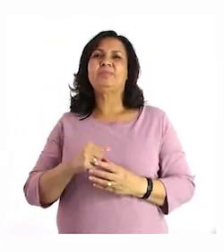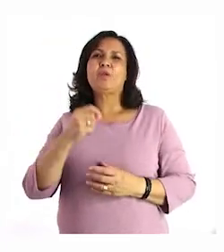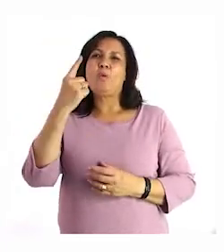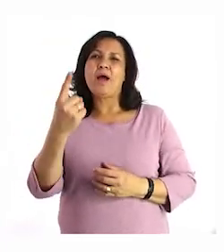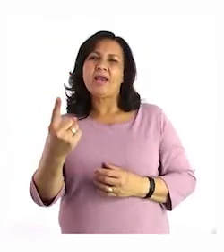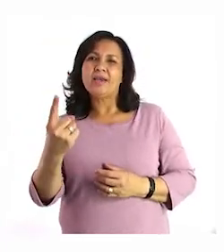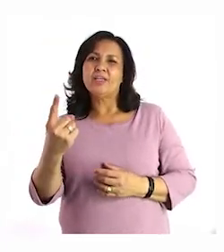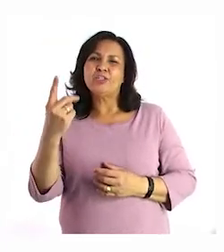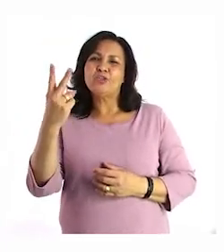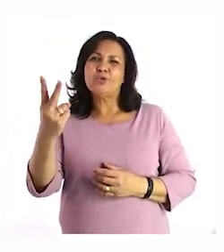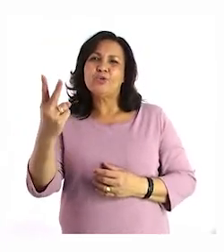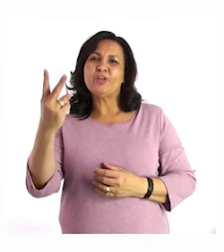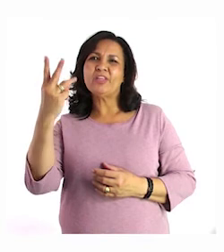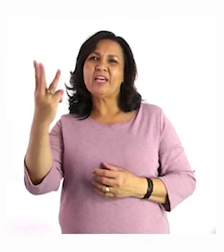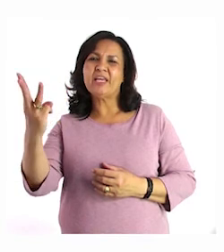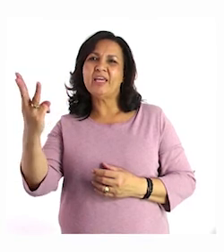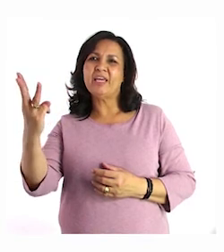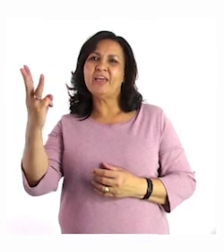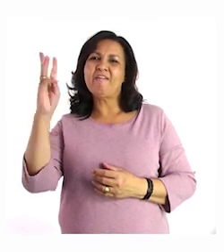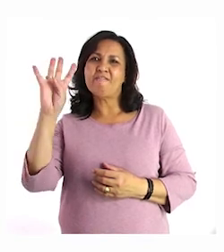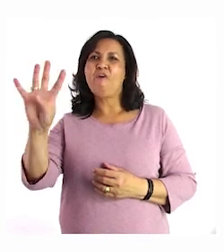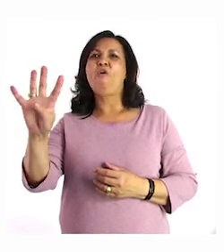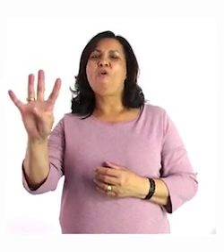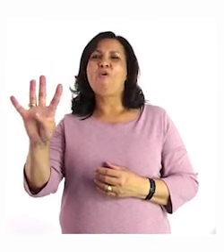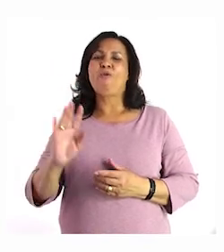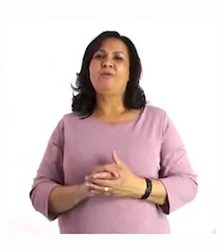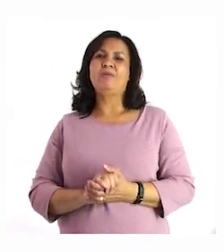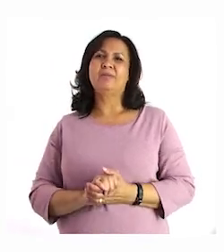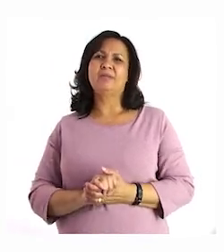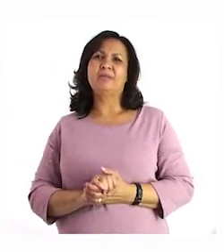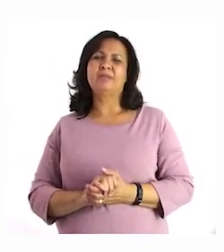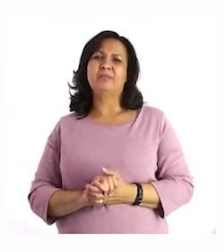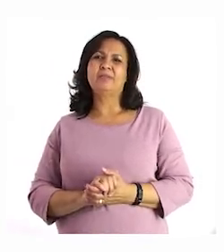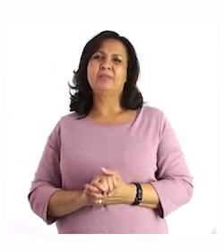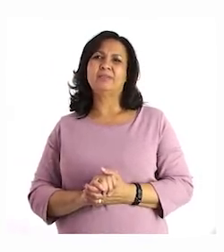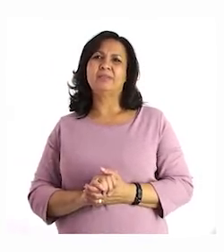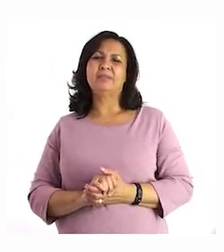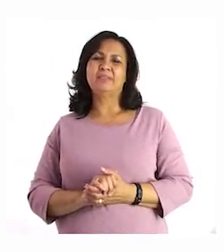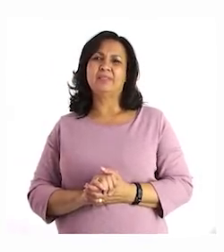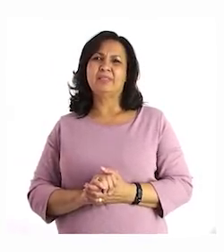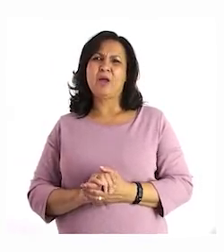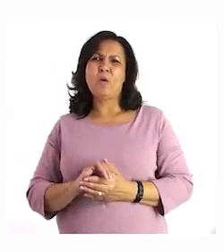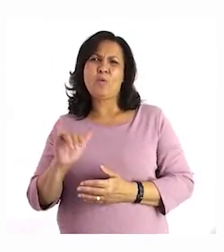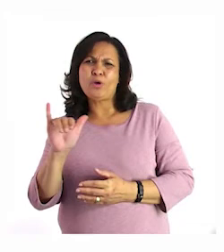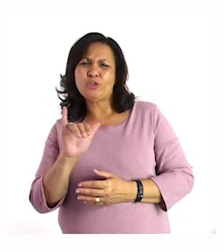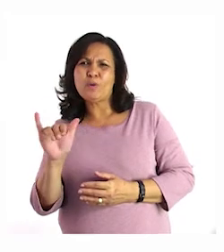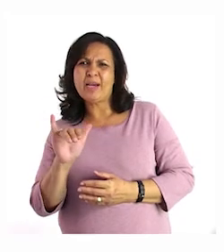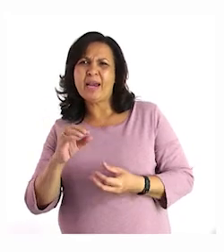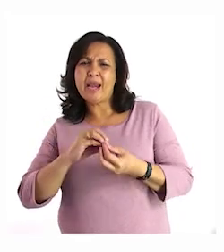1, 2, 3, 4. Now I would like you to find number